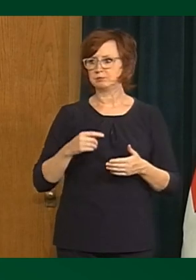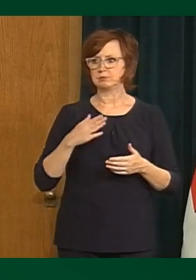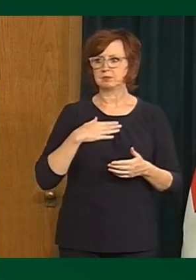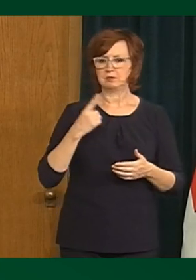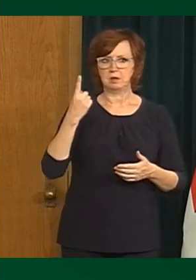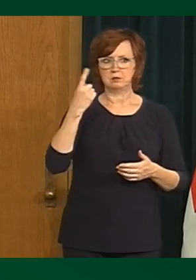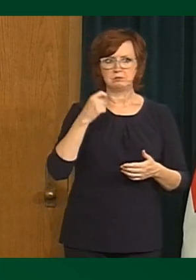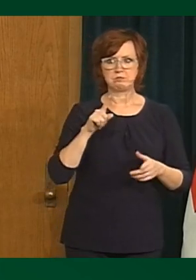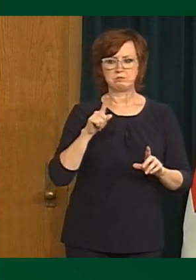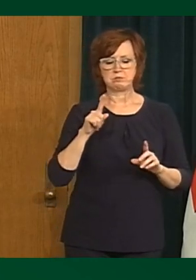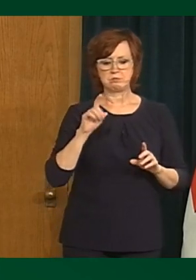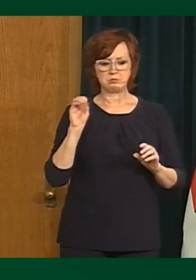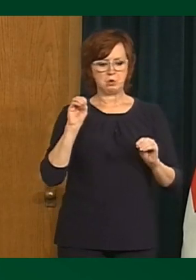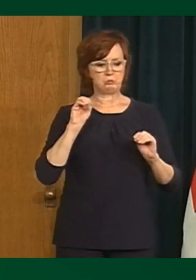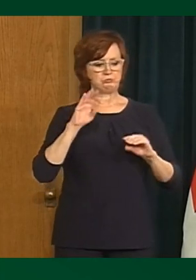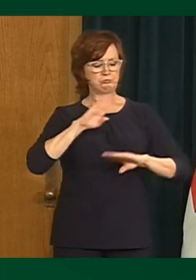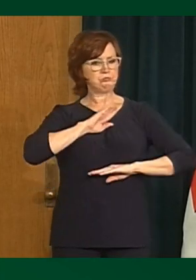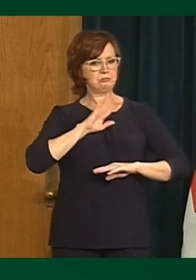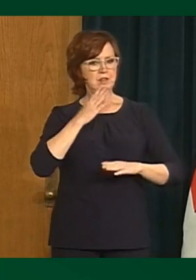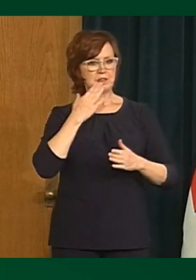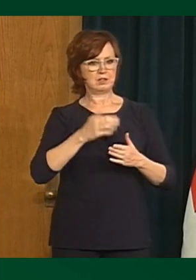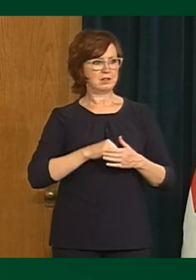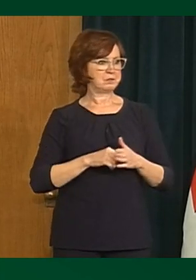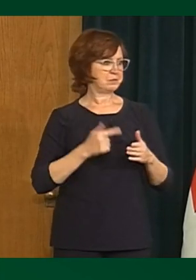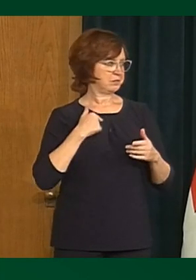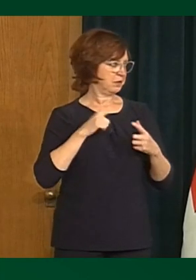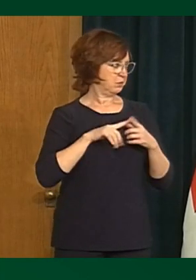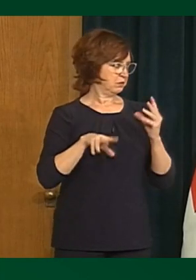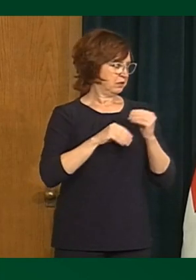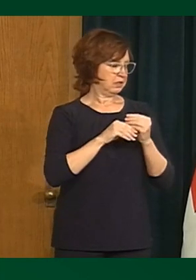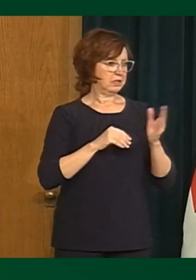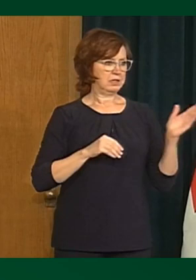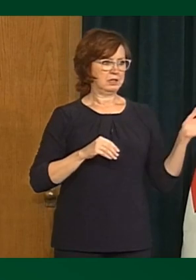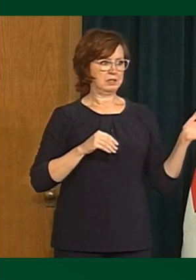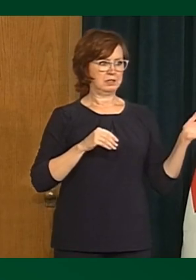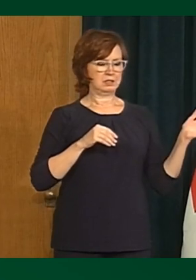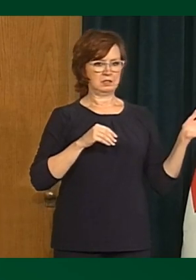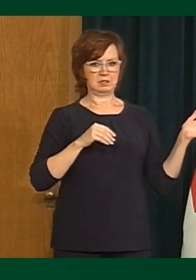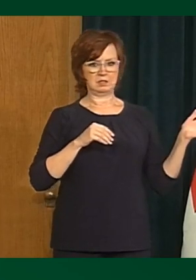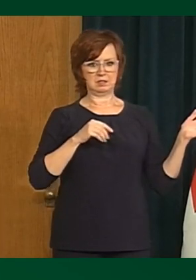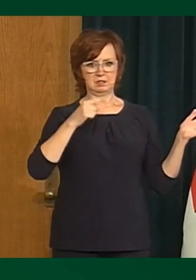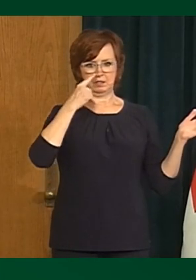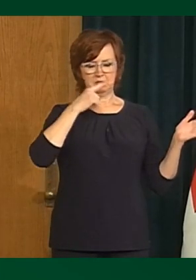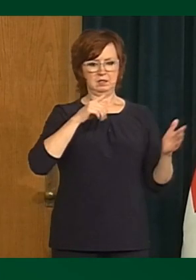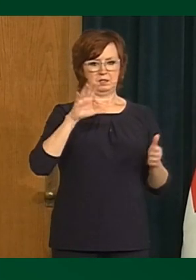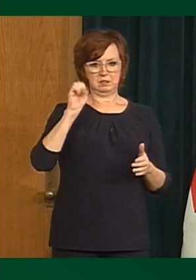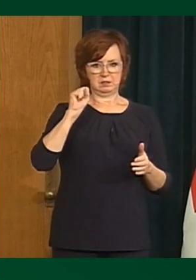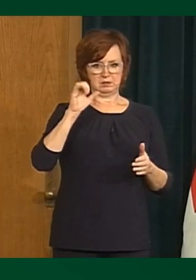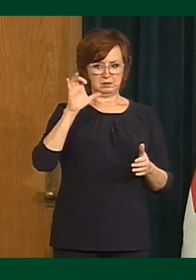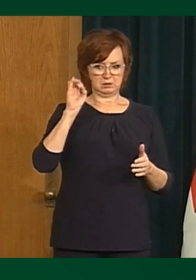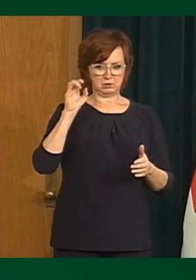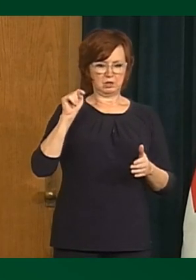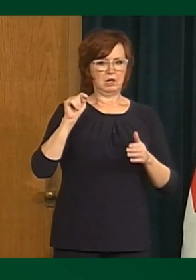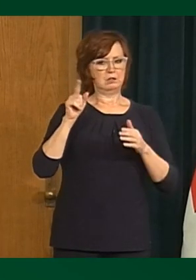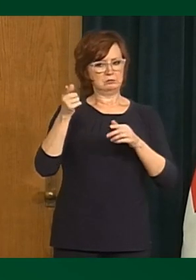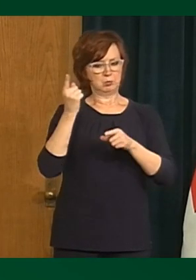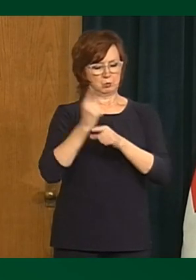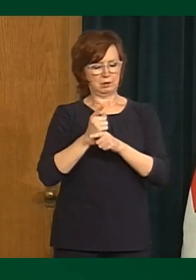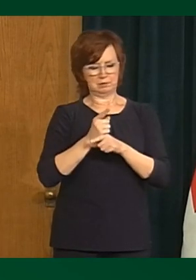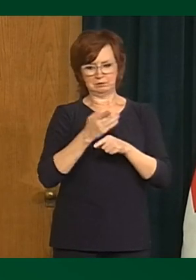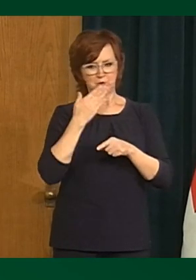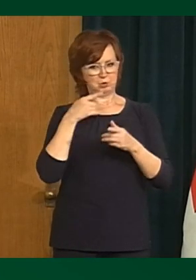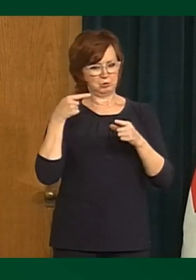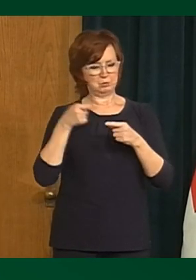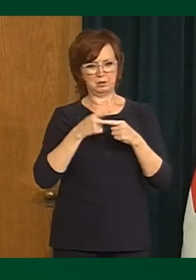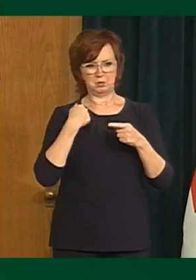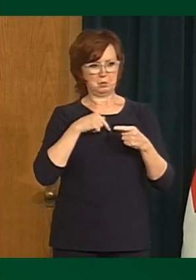no, that answers my question. Thank you. Just to add to that, Adriana, Scott's right. We all have family members that are either